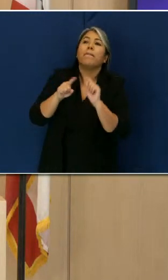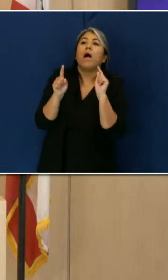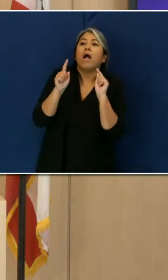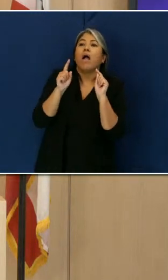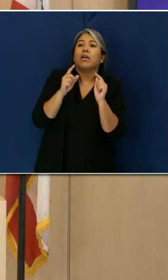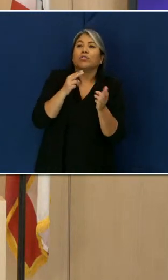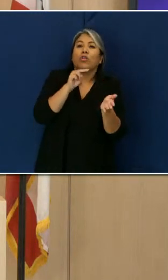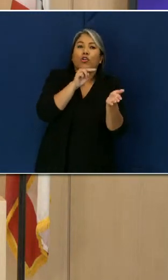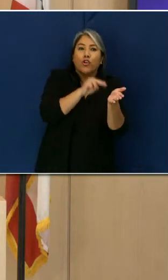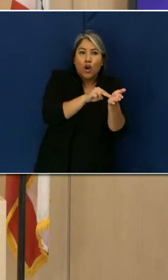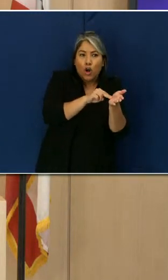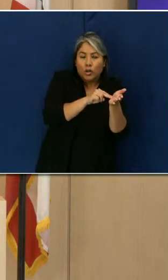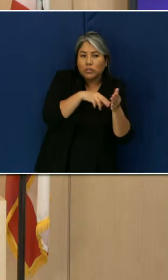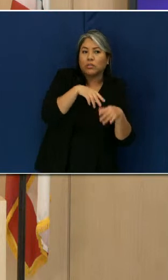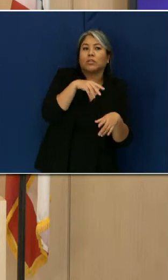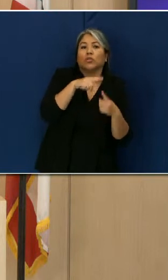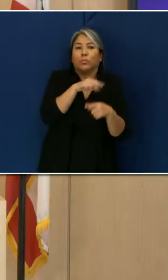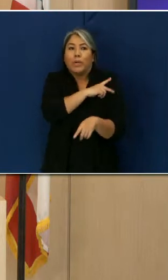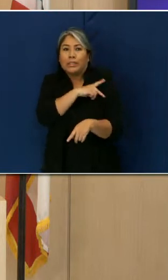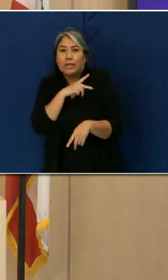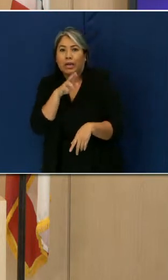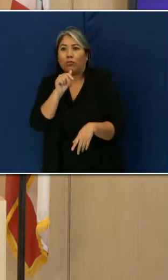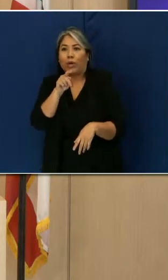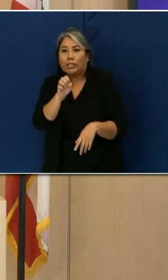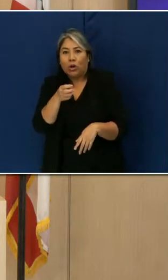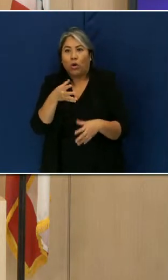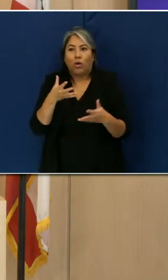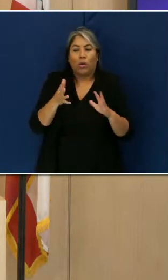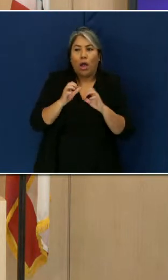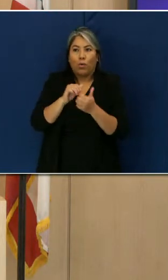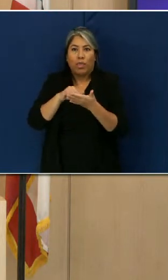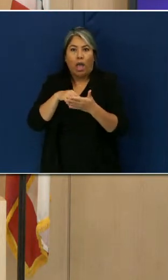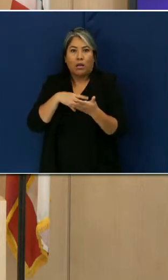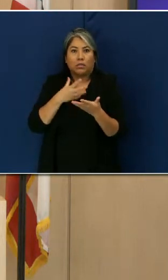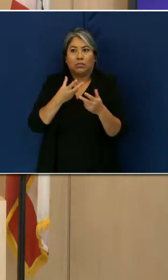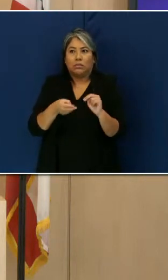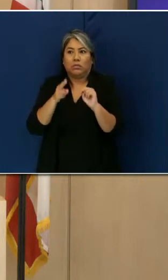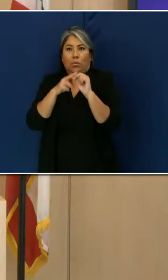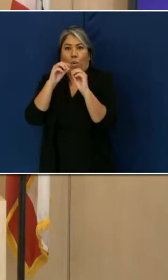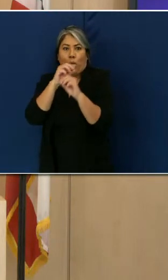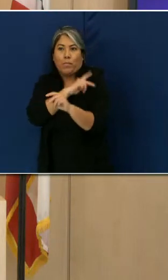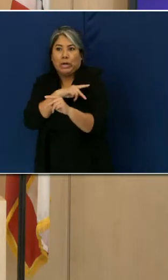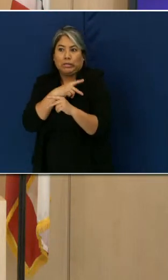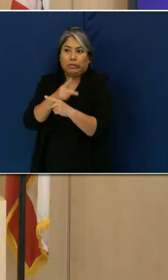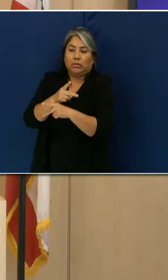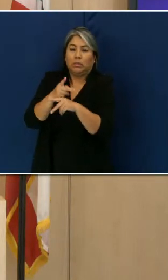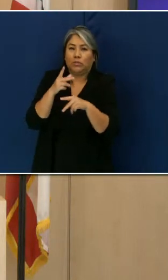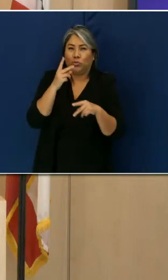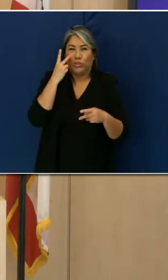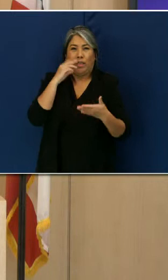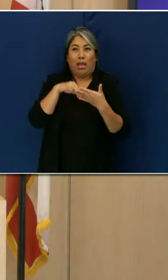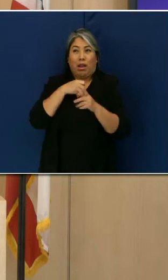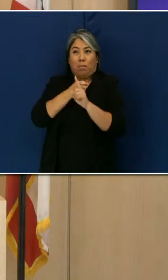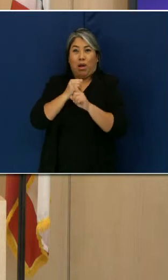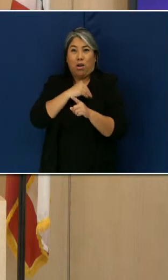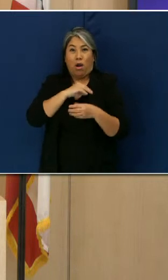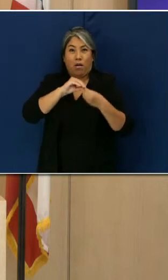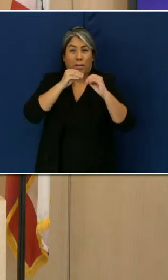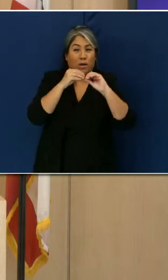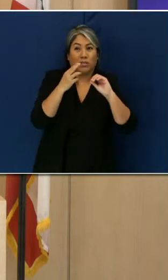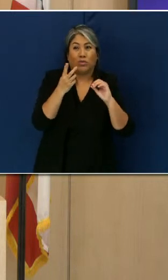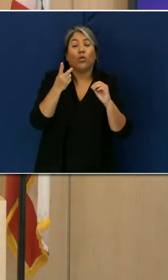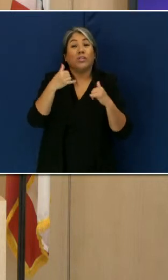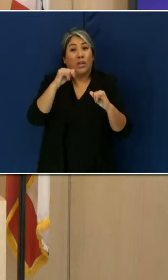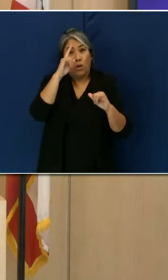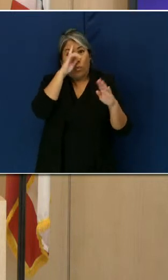ratio changing, Dr. Wooten, will that impact our numbers? Do you see that happening, or are you still very worried